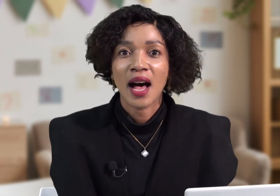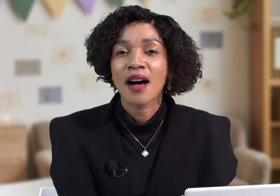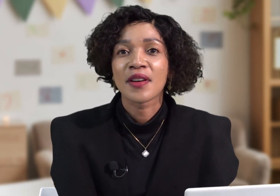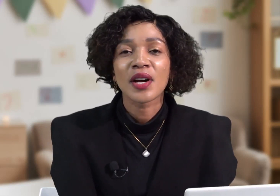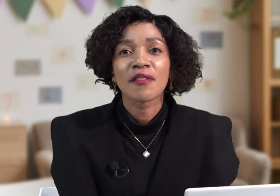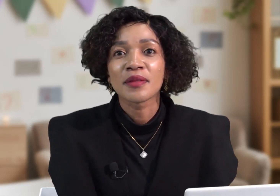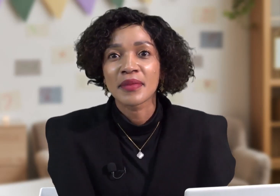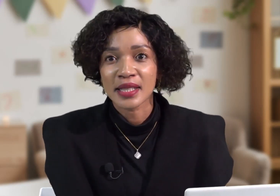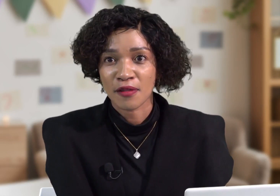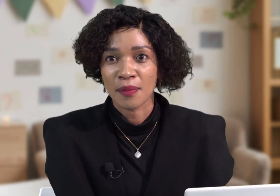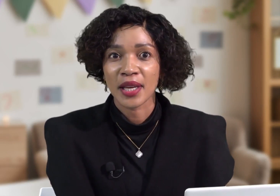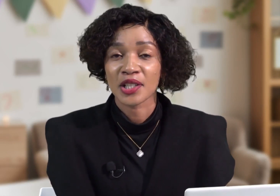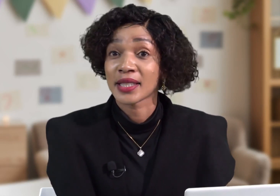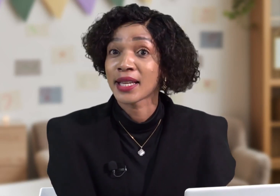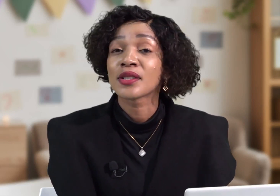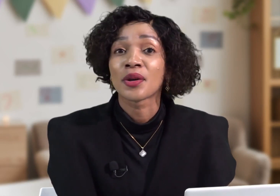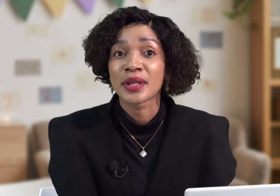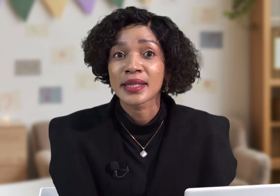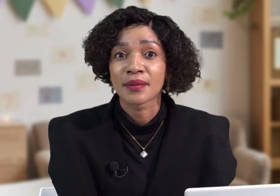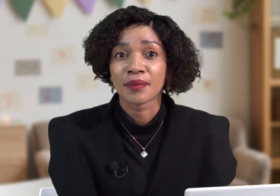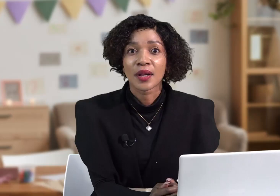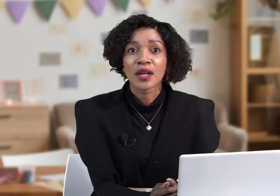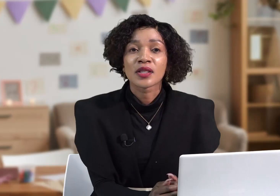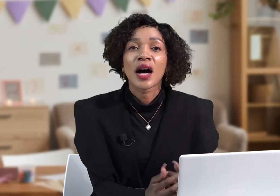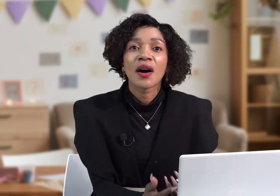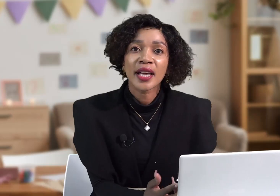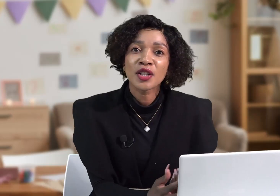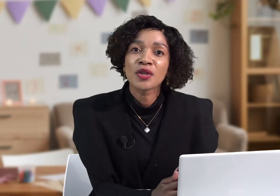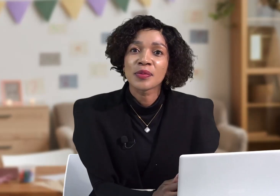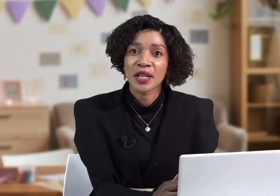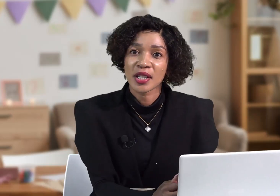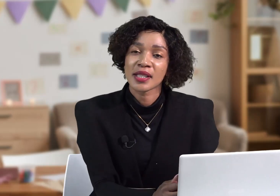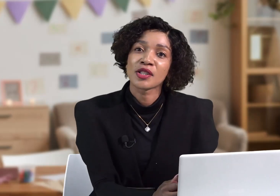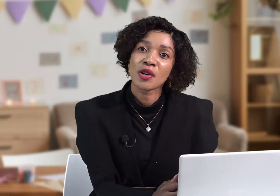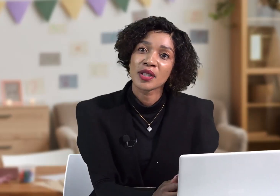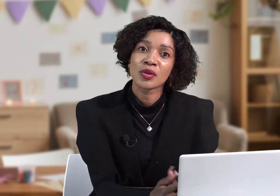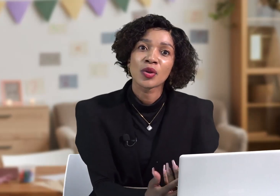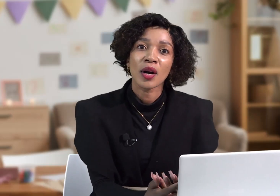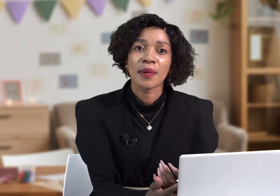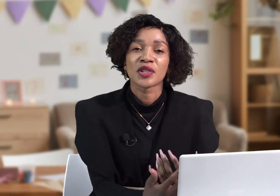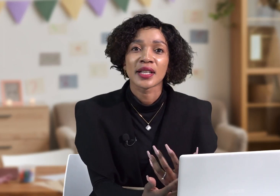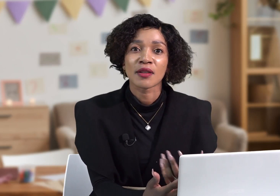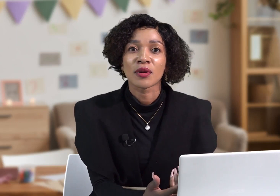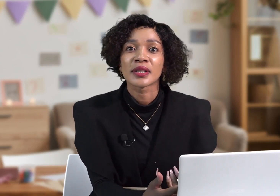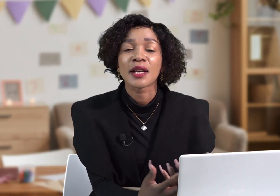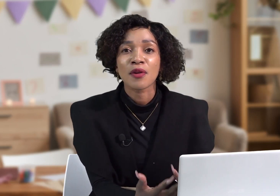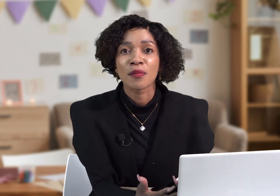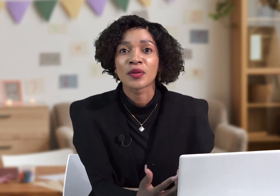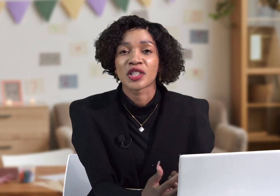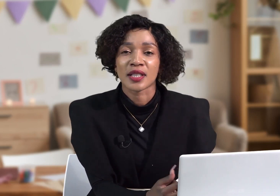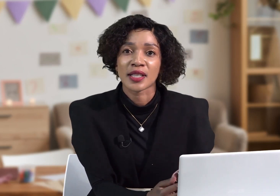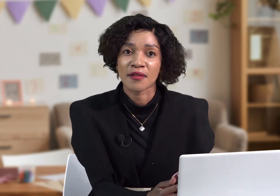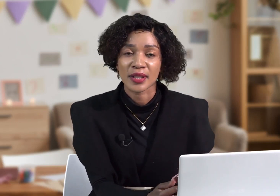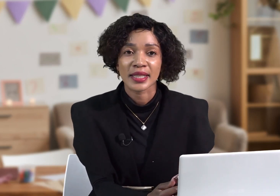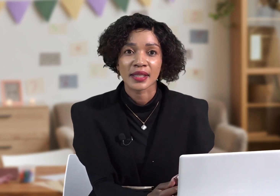characters are very often missing from pictures and stories. So how can you use pictures and stories to talk about gender roles and